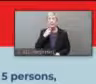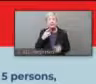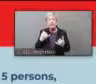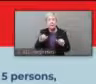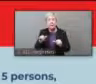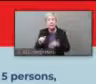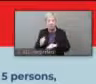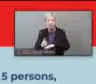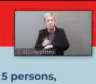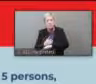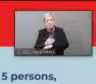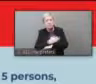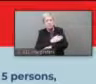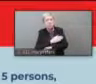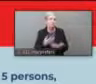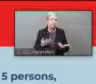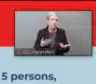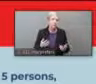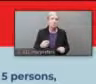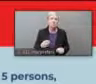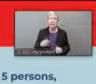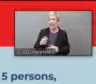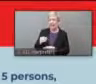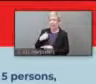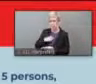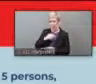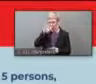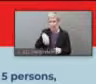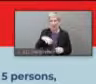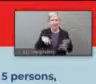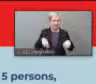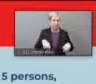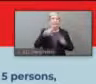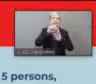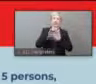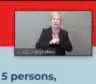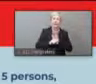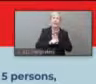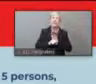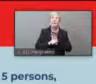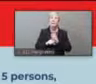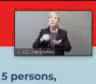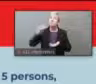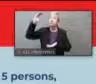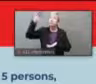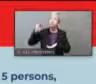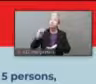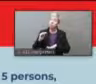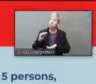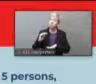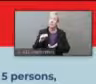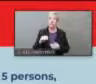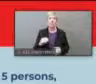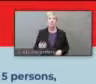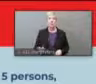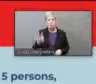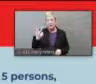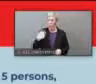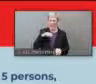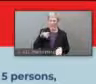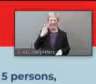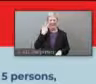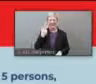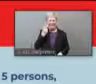rates in each of these counties and the fact that as a state it's gotten lower than 3, and we haven't seen that in a